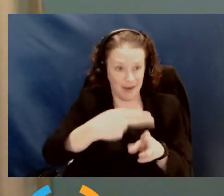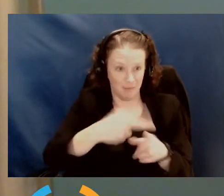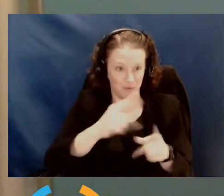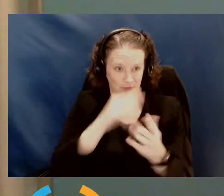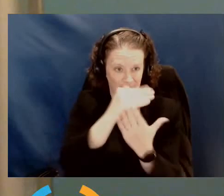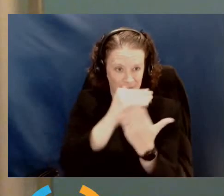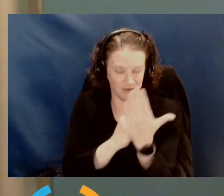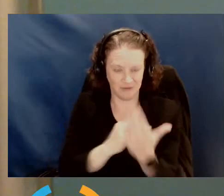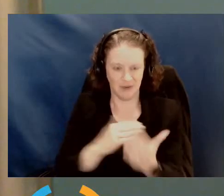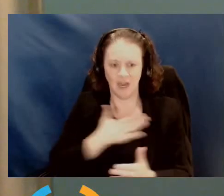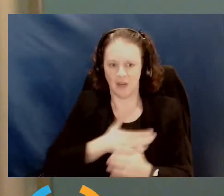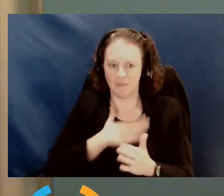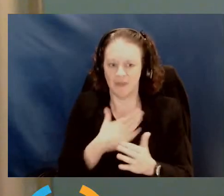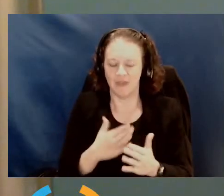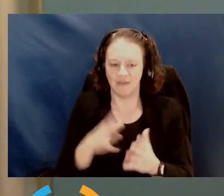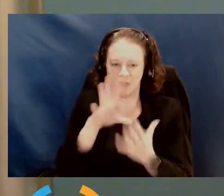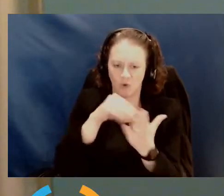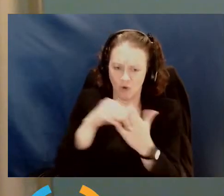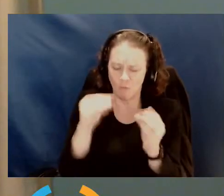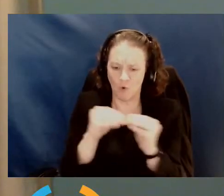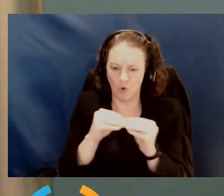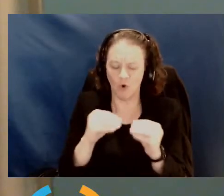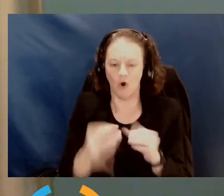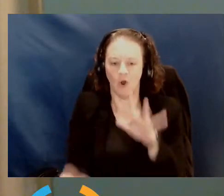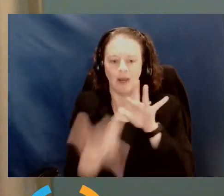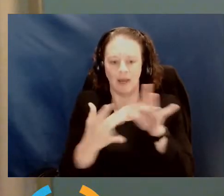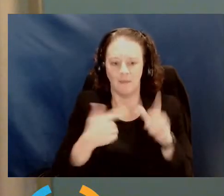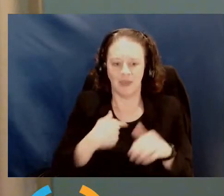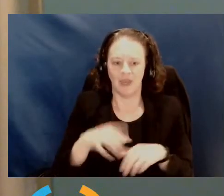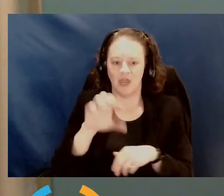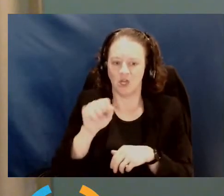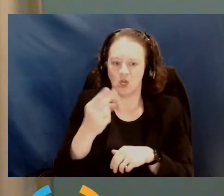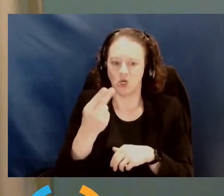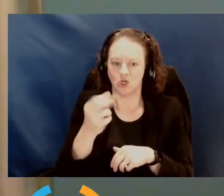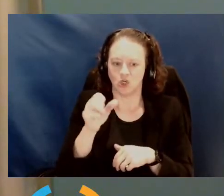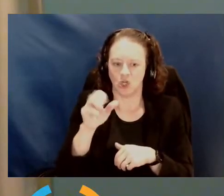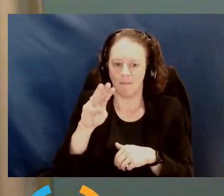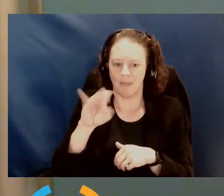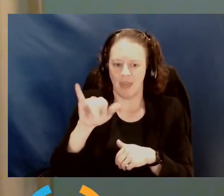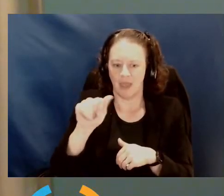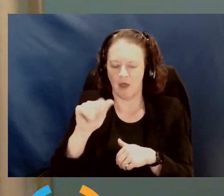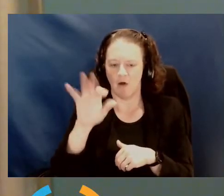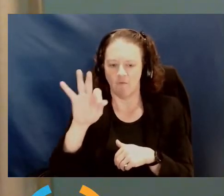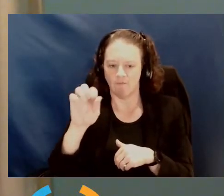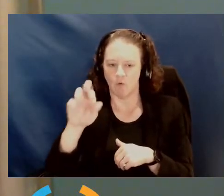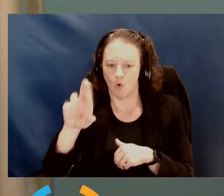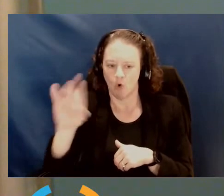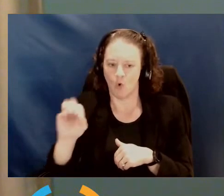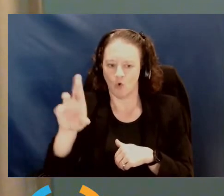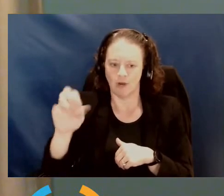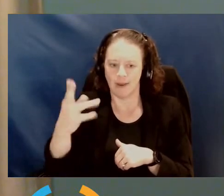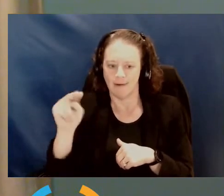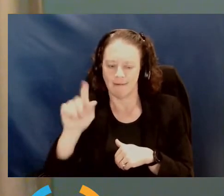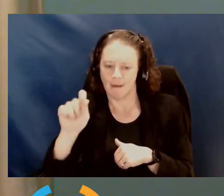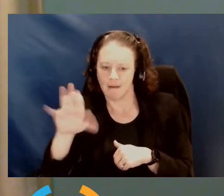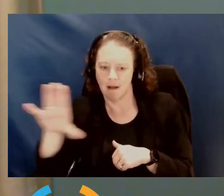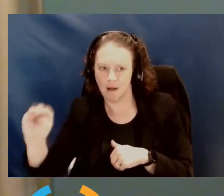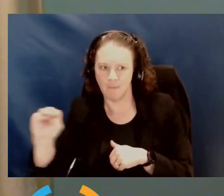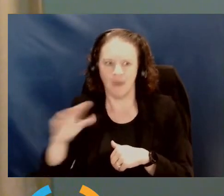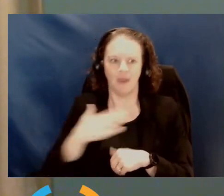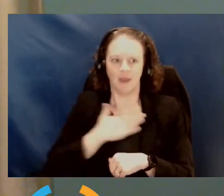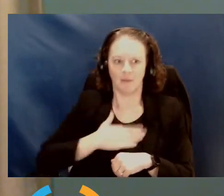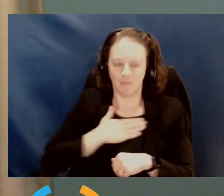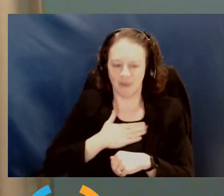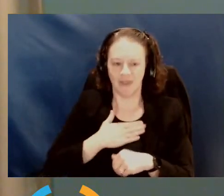at shamiafororegon.com. I'm Shamia Fagan, and I would be honored to earn your vote this November or this October whenever your family